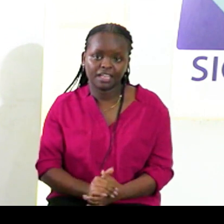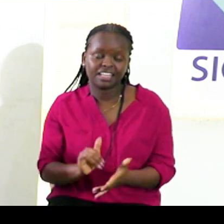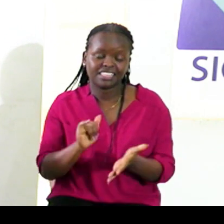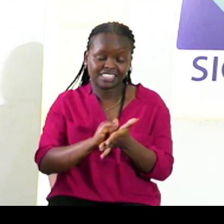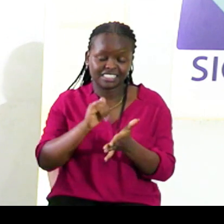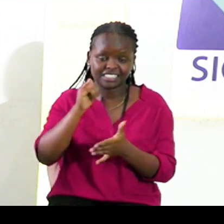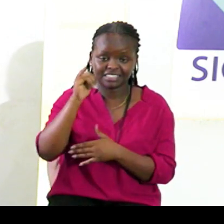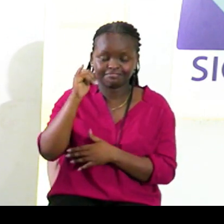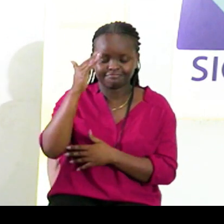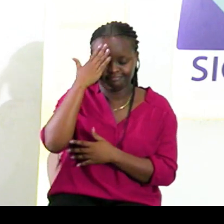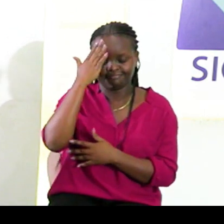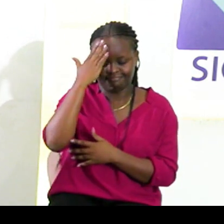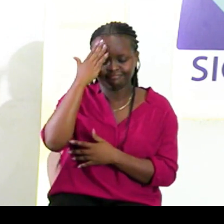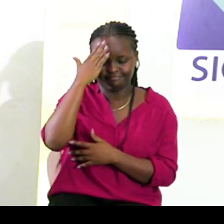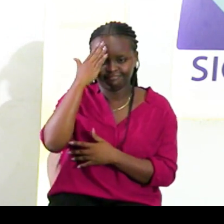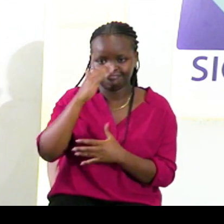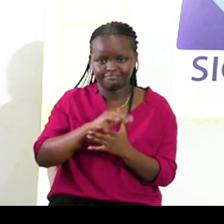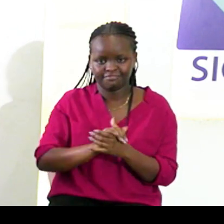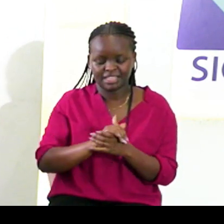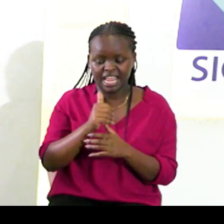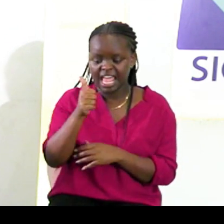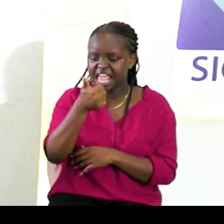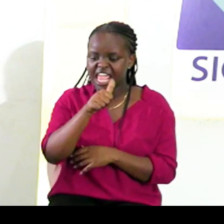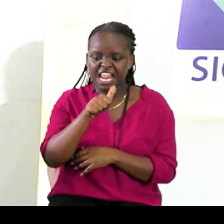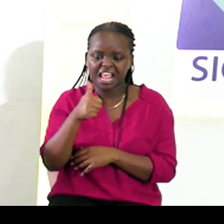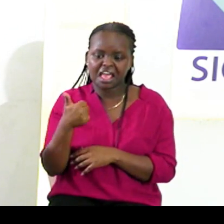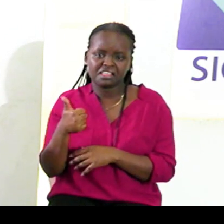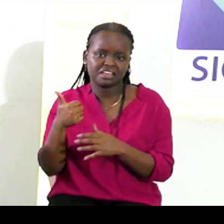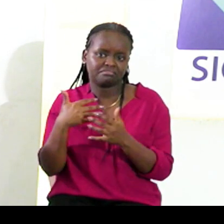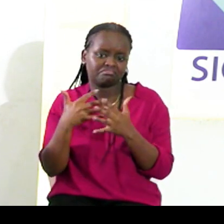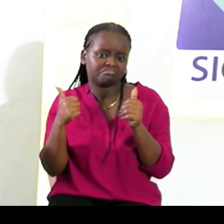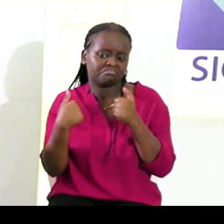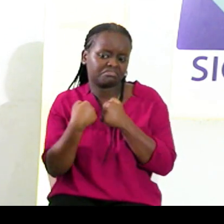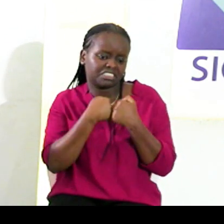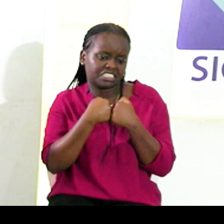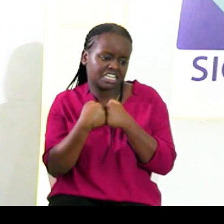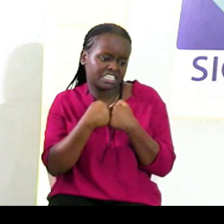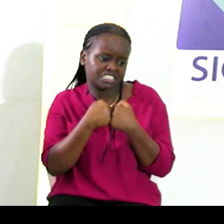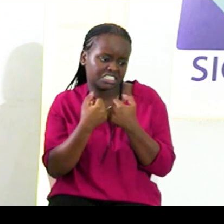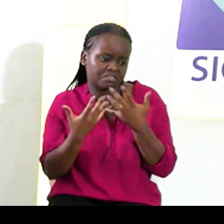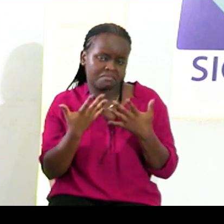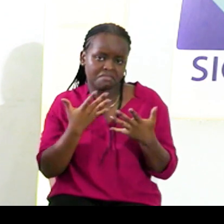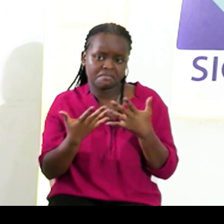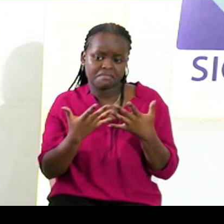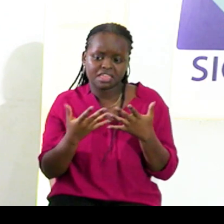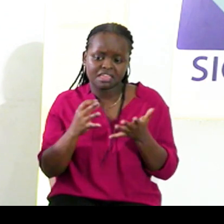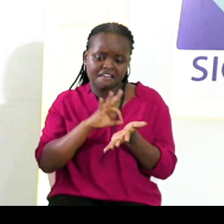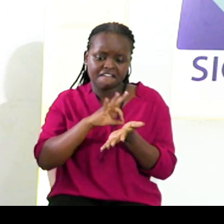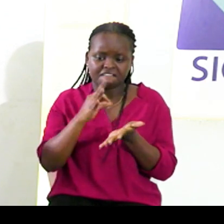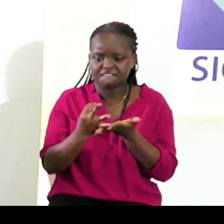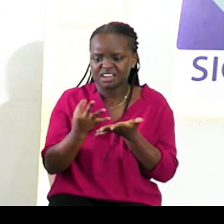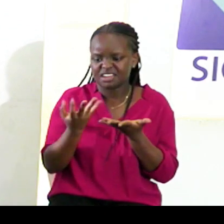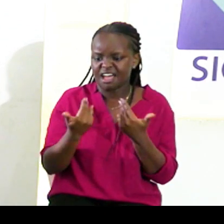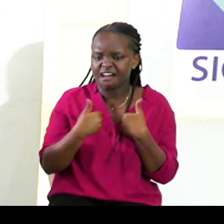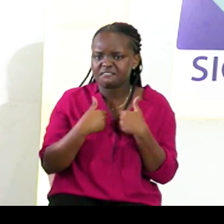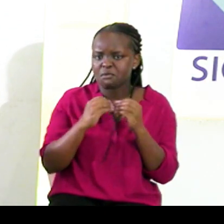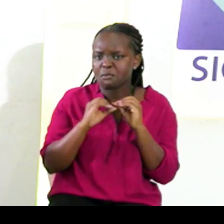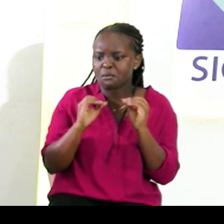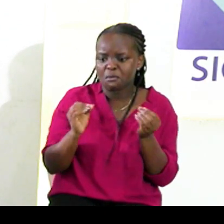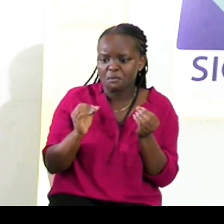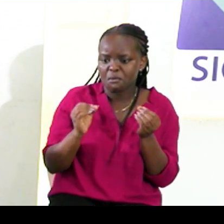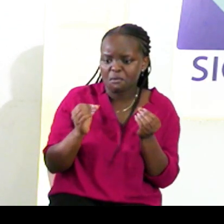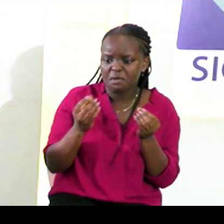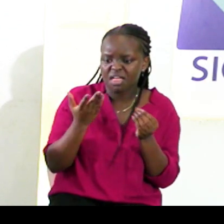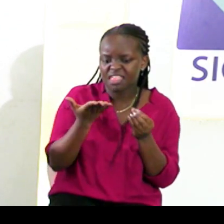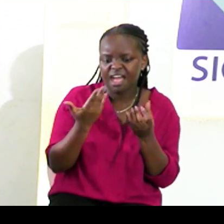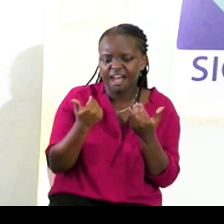familiar. And any other challenge like lack of funds? Are there